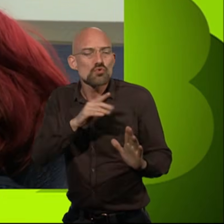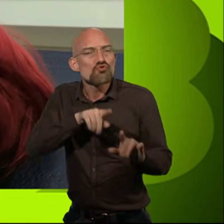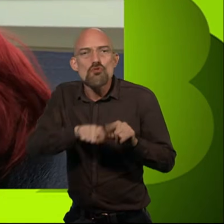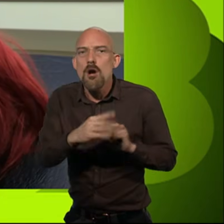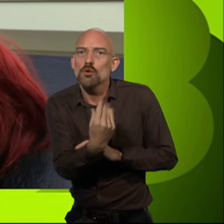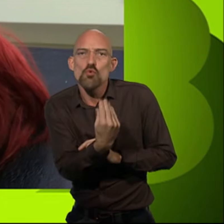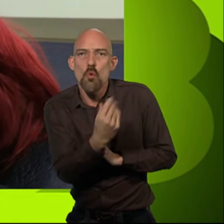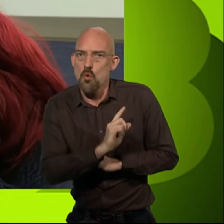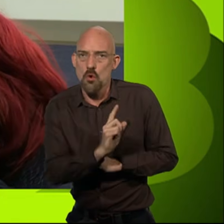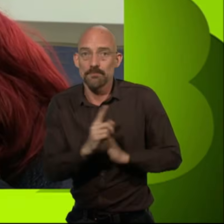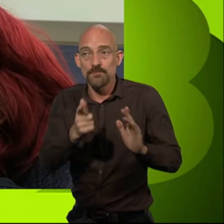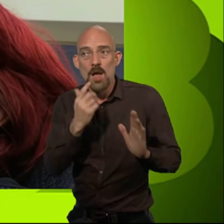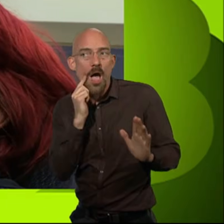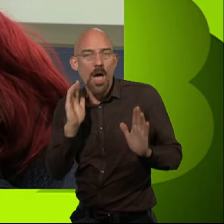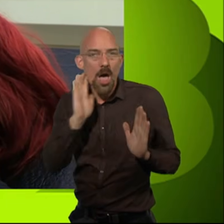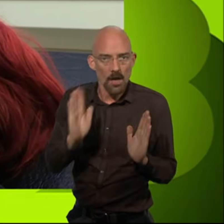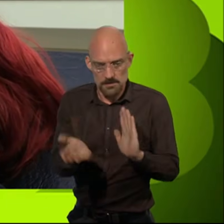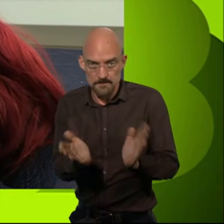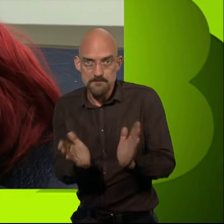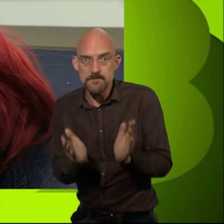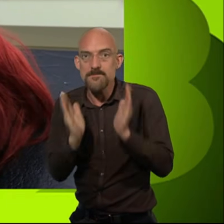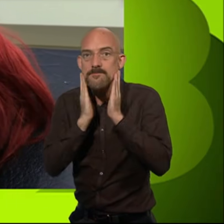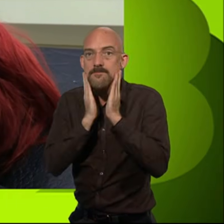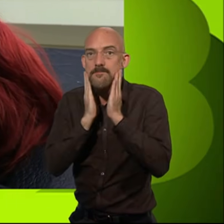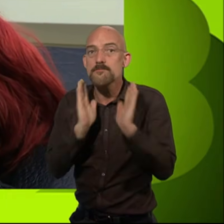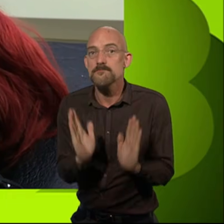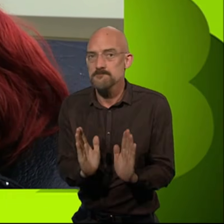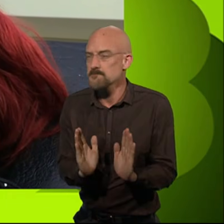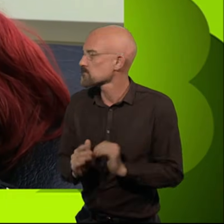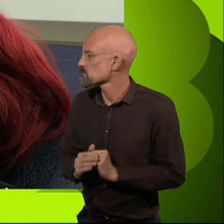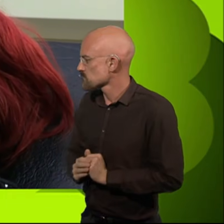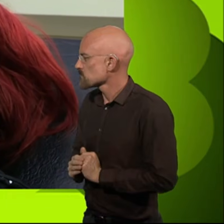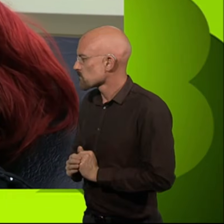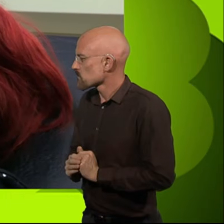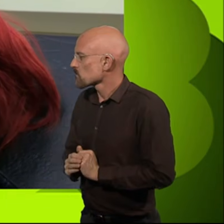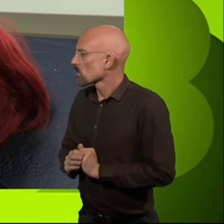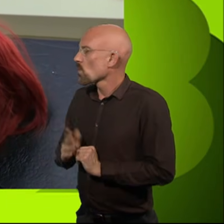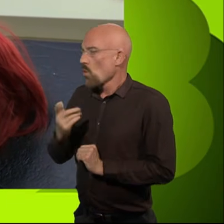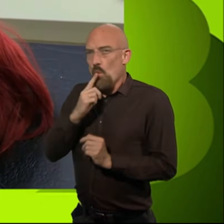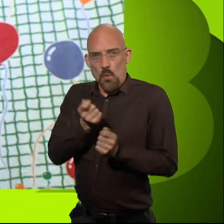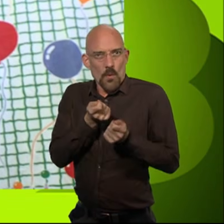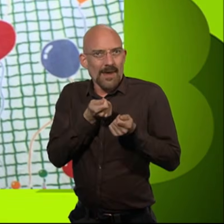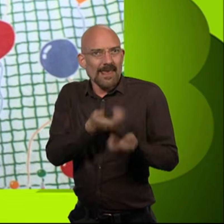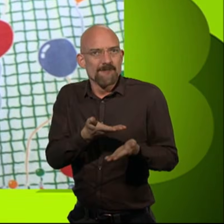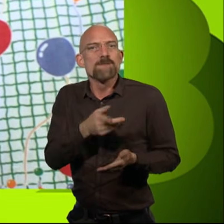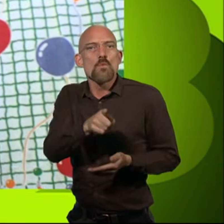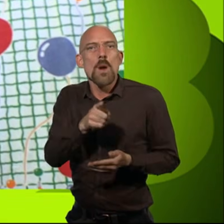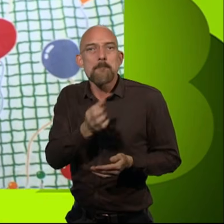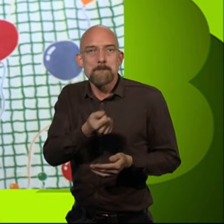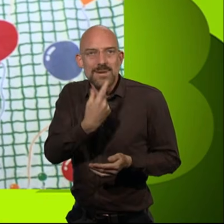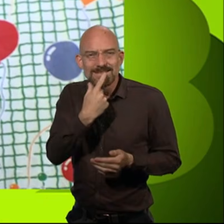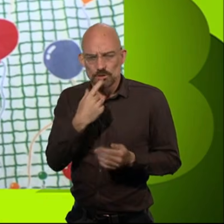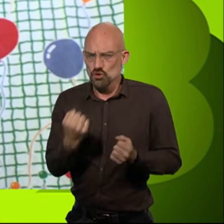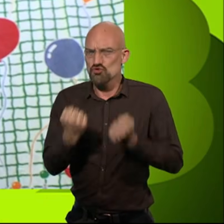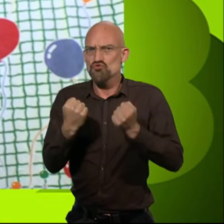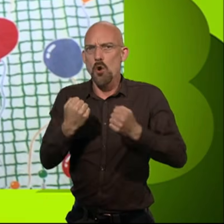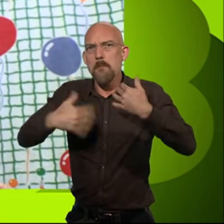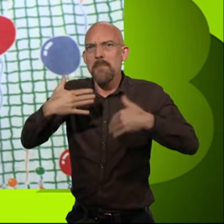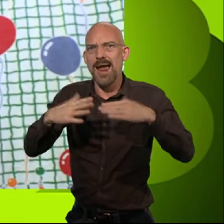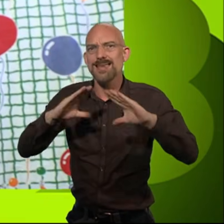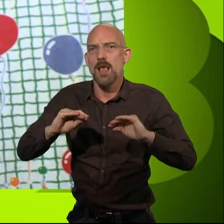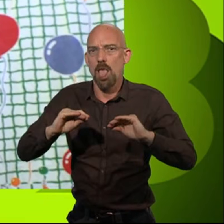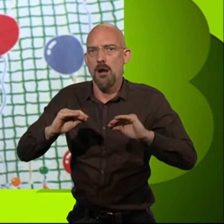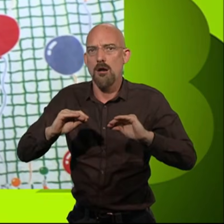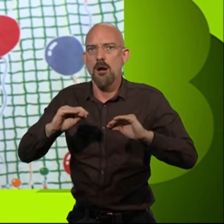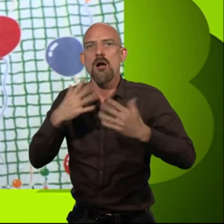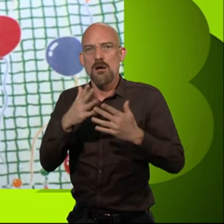sides. And We're going to give you some medicine, which is a really strong painkiller. I think you've had it before. And then I'm going to put some gloves on and